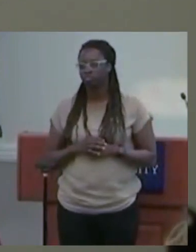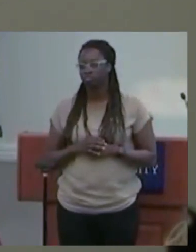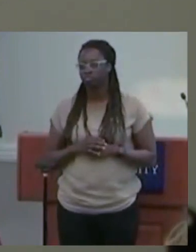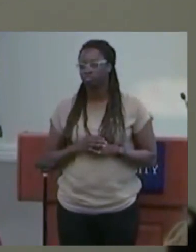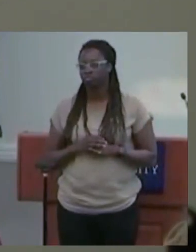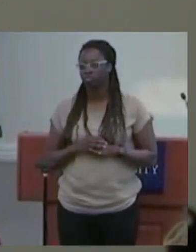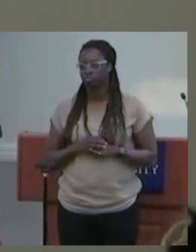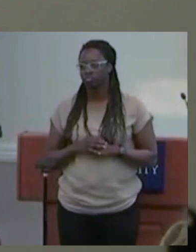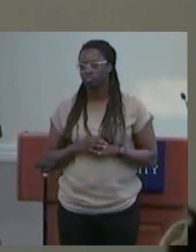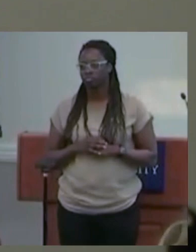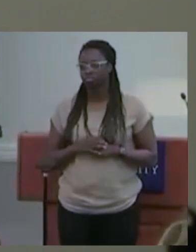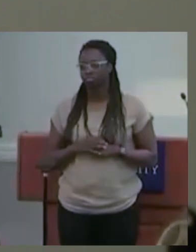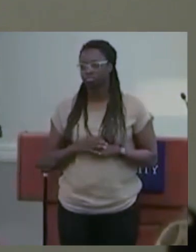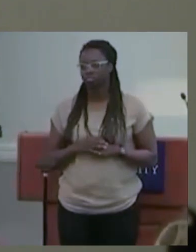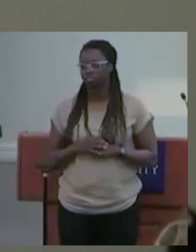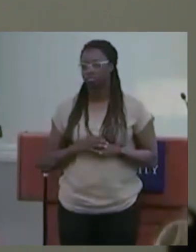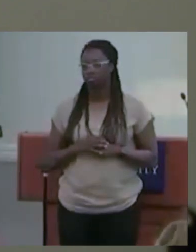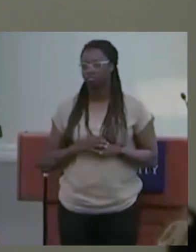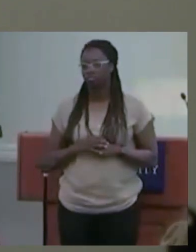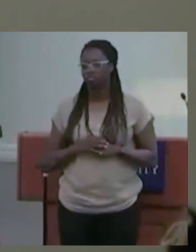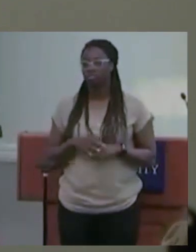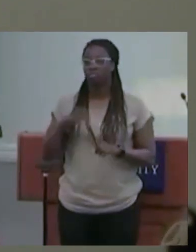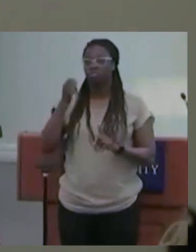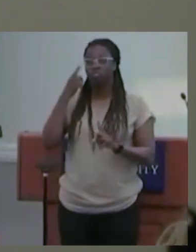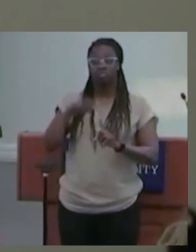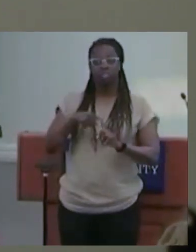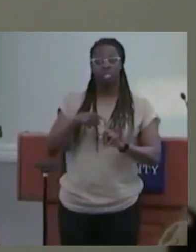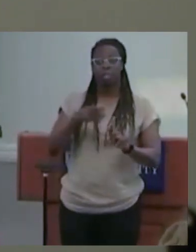members of these communities, members of our communities have